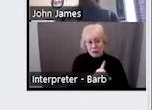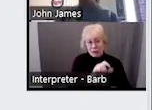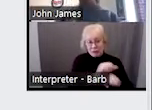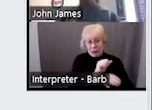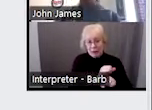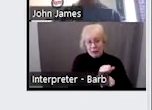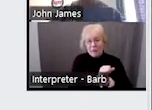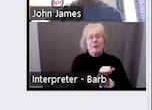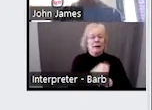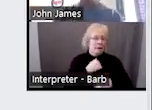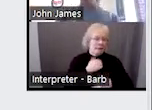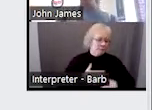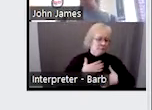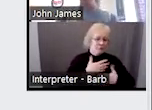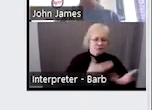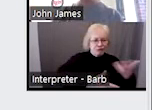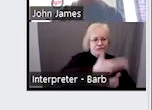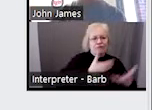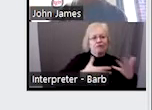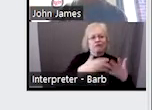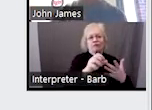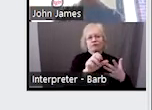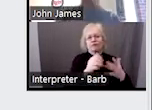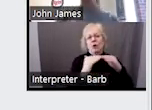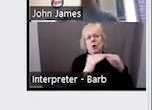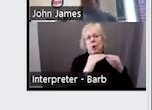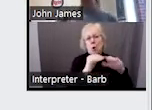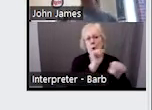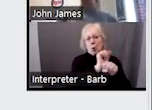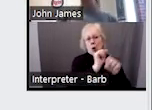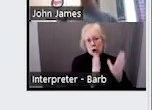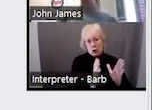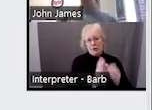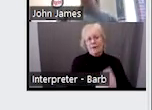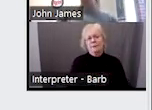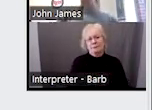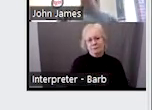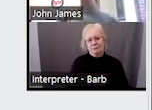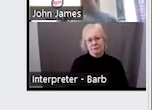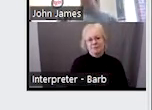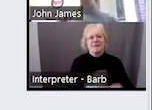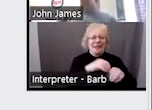getting along with the coworkers in the office.